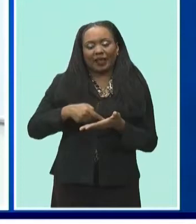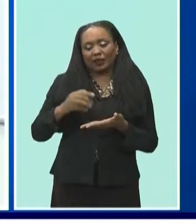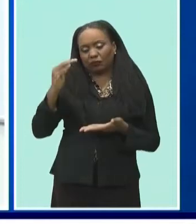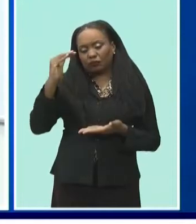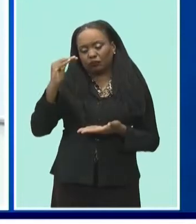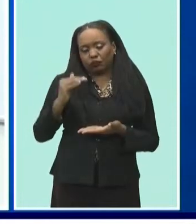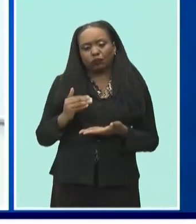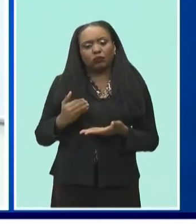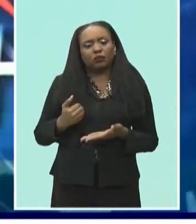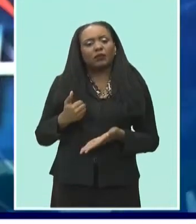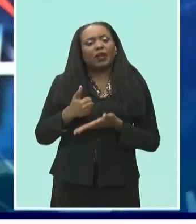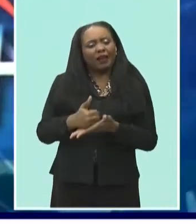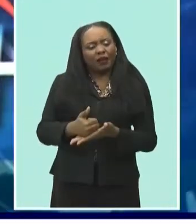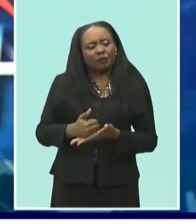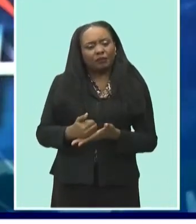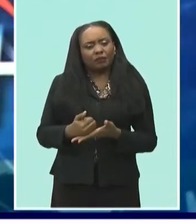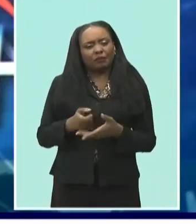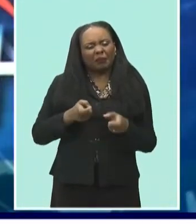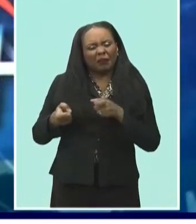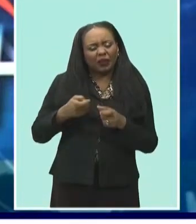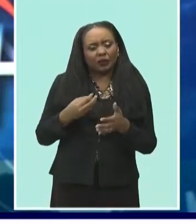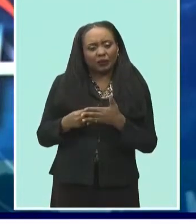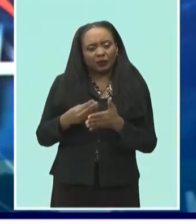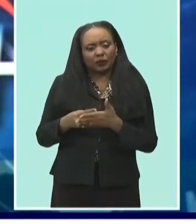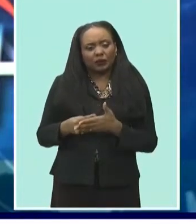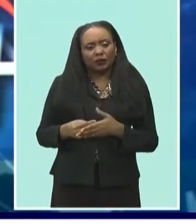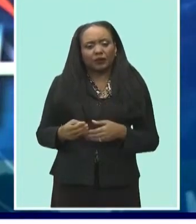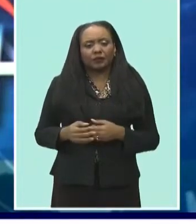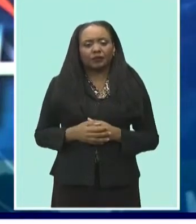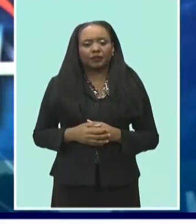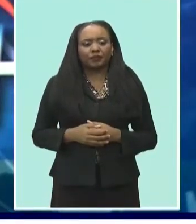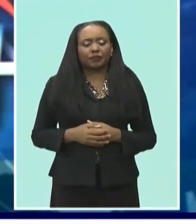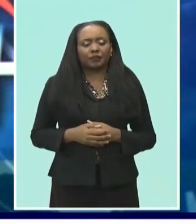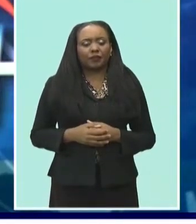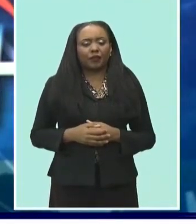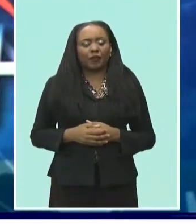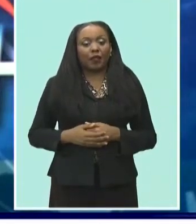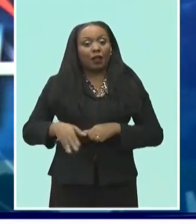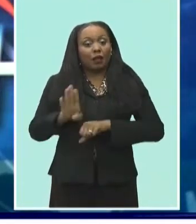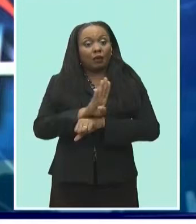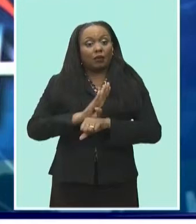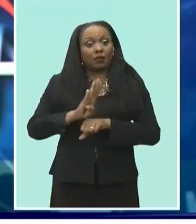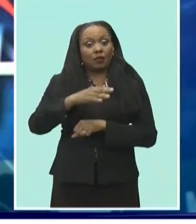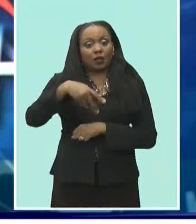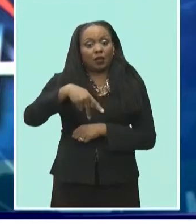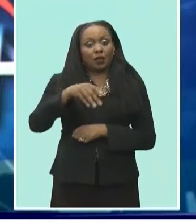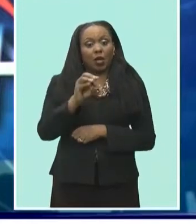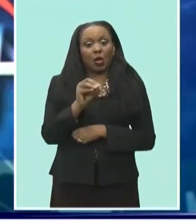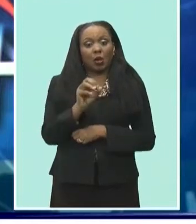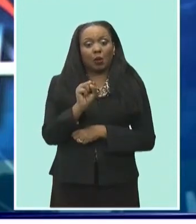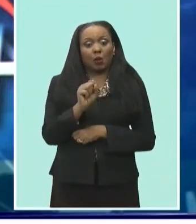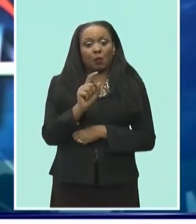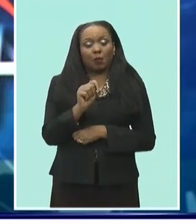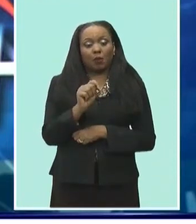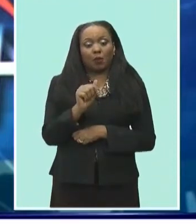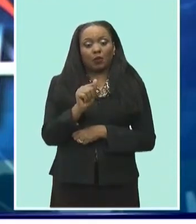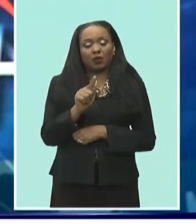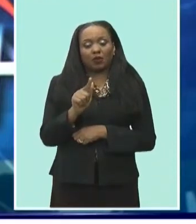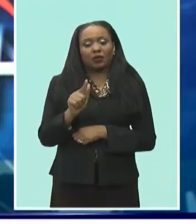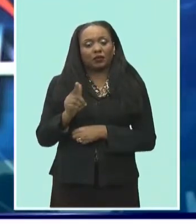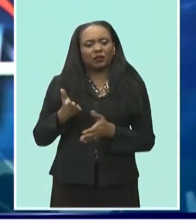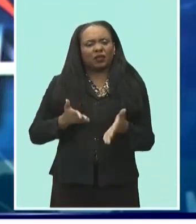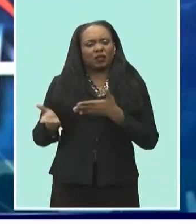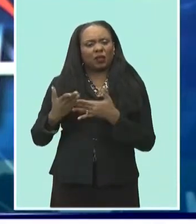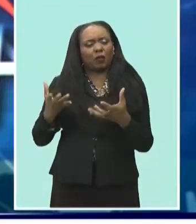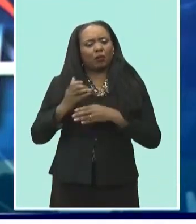to households. Well, the Barbados Postal Service is moving to safeguard itself from pending security threats. Permanent